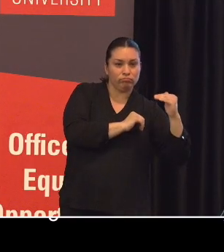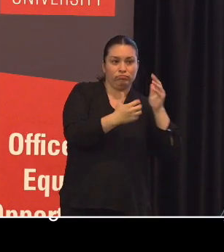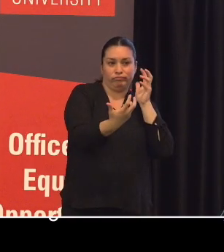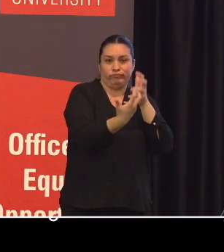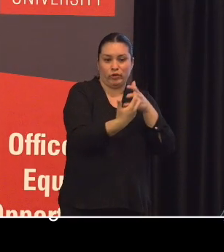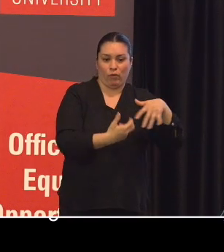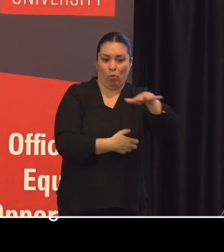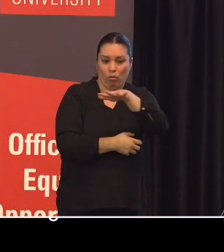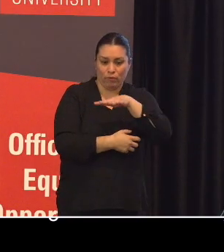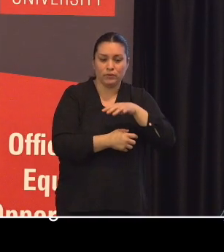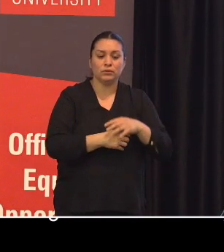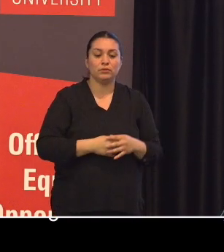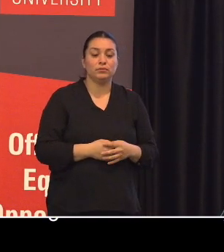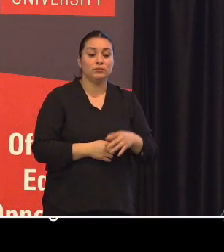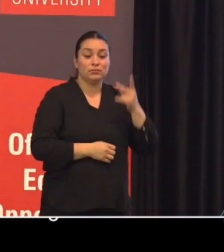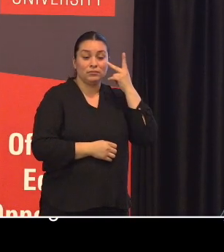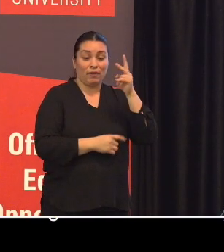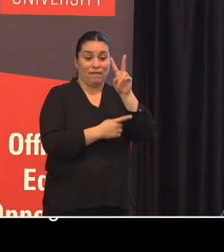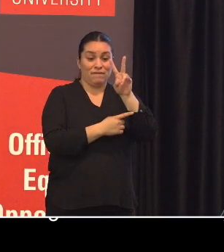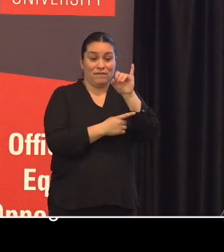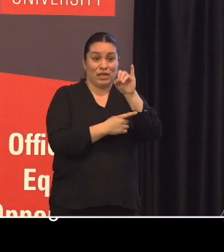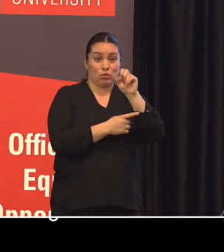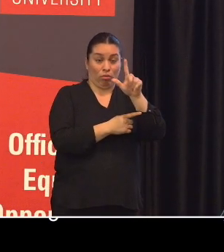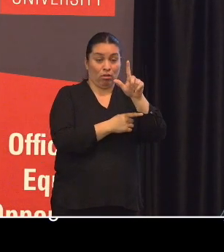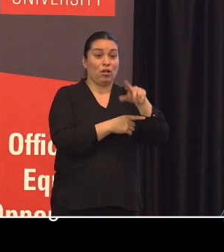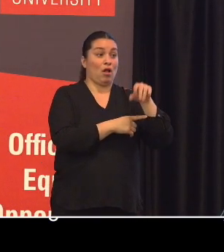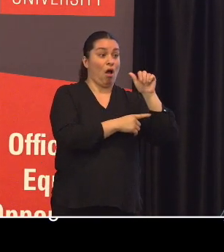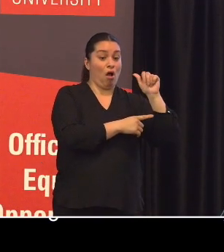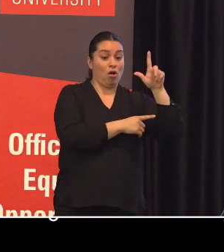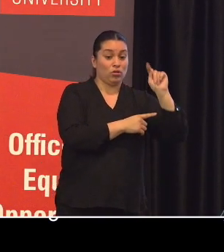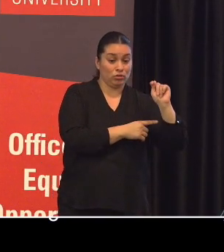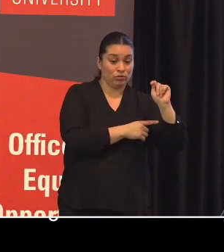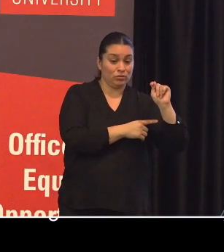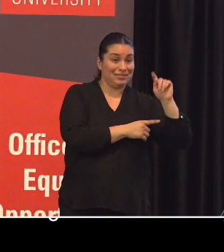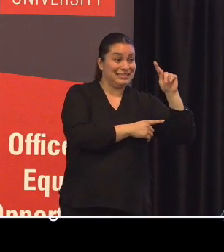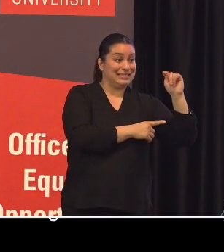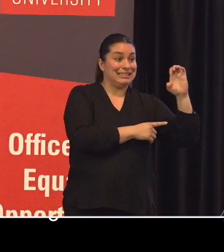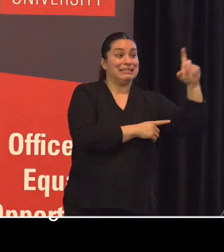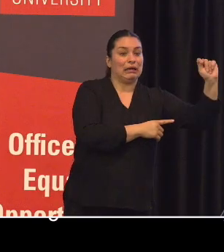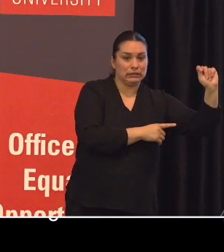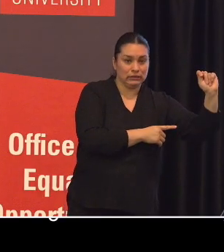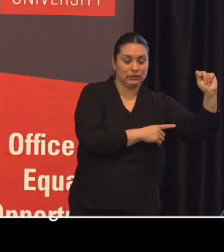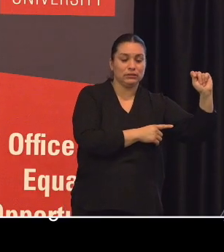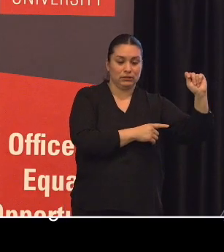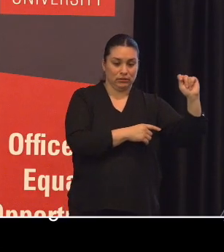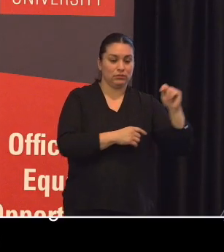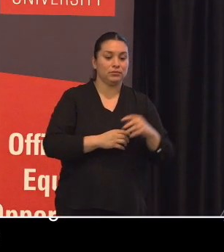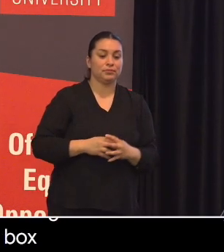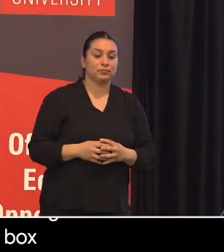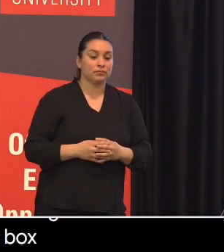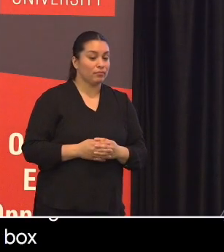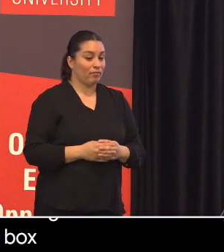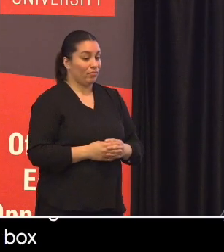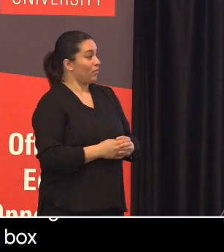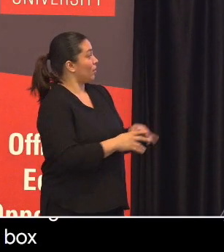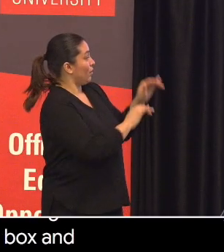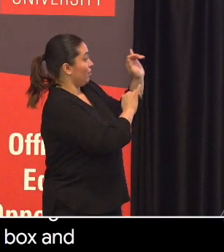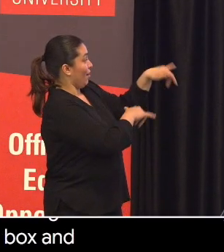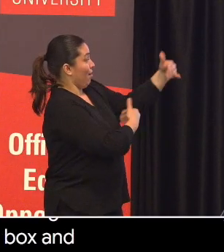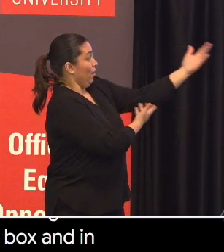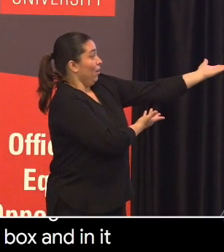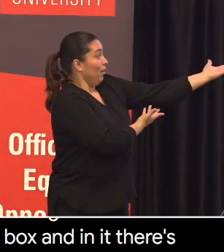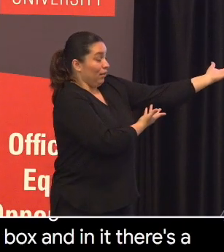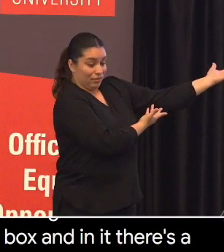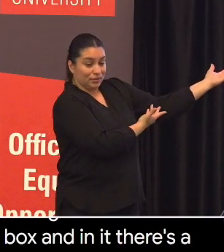Text, and it's gonna open on the right-hand side, usually, this beautiful little box, and in it,